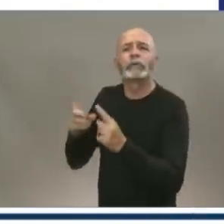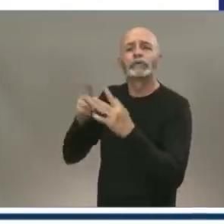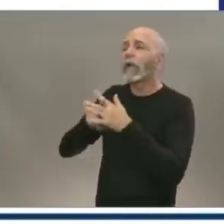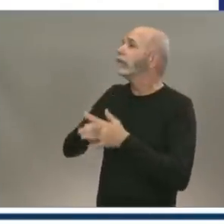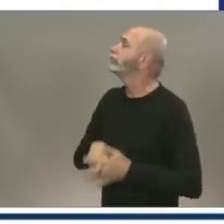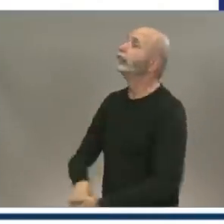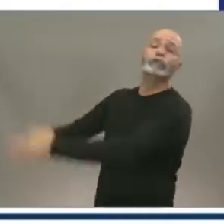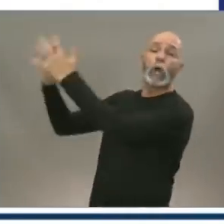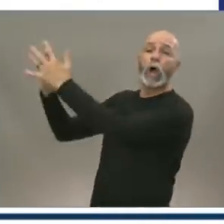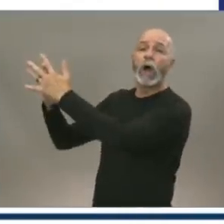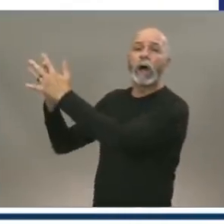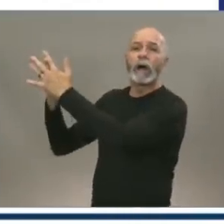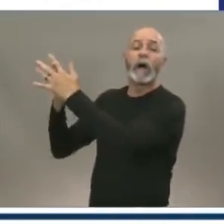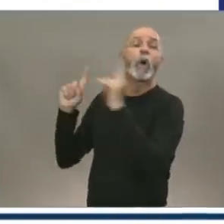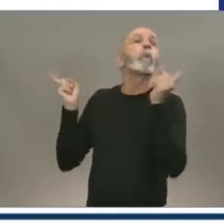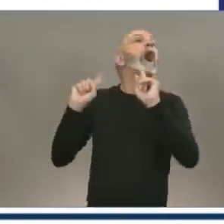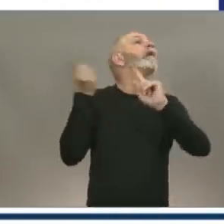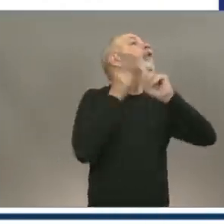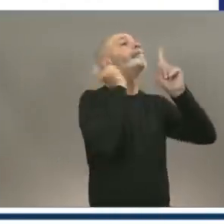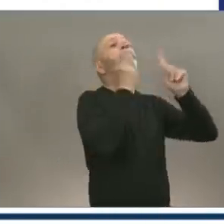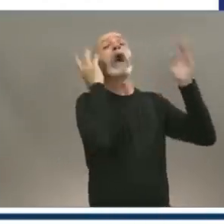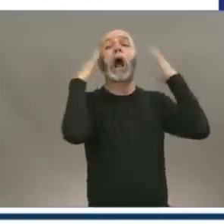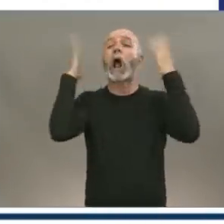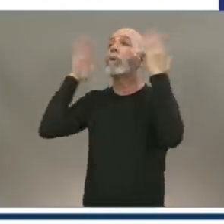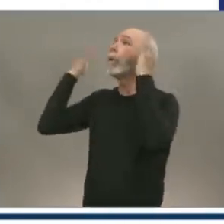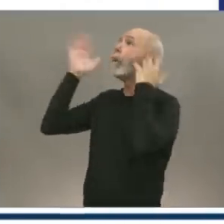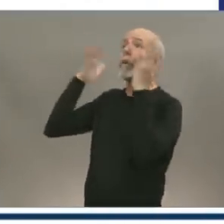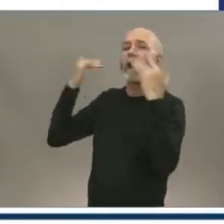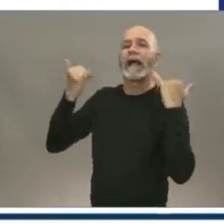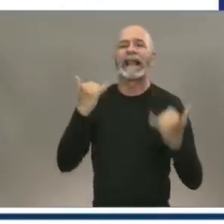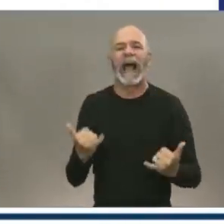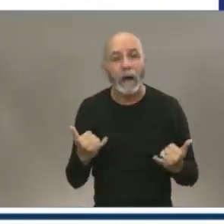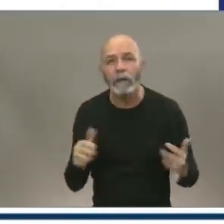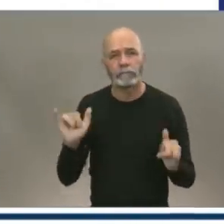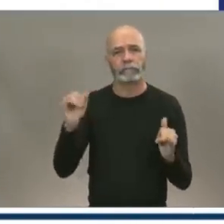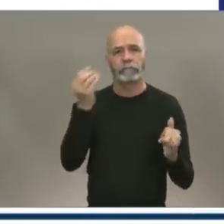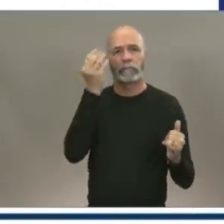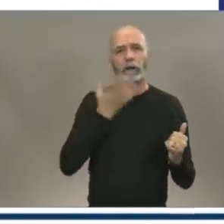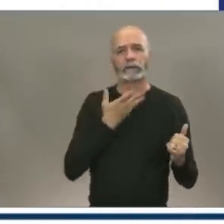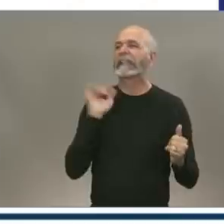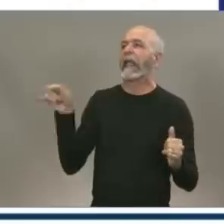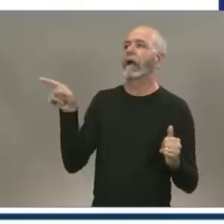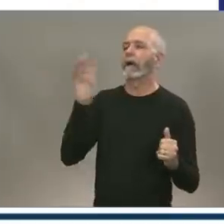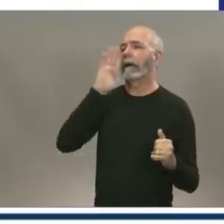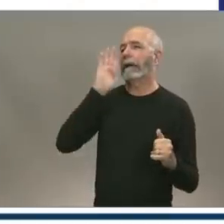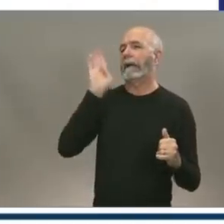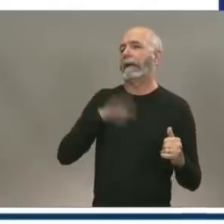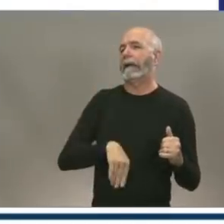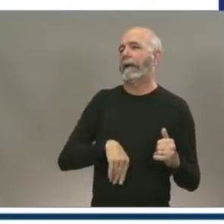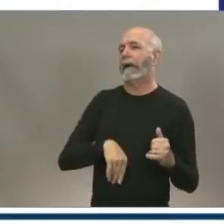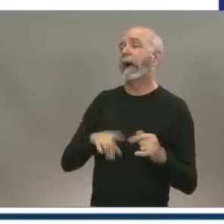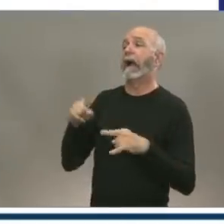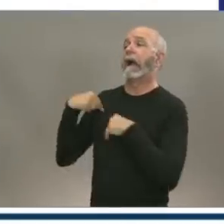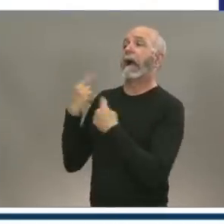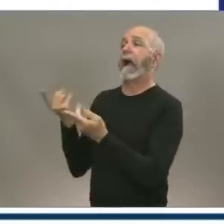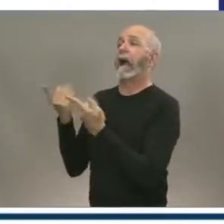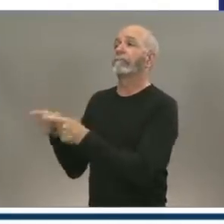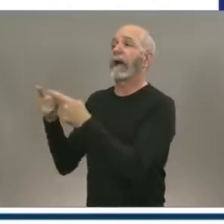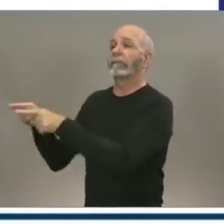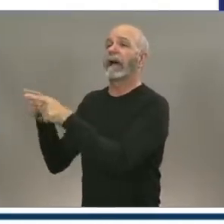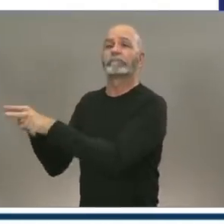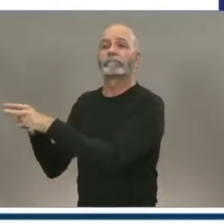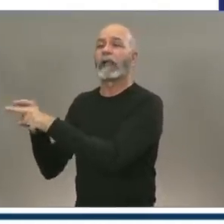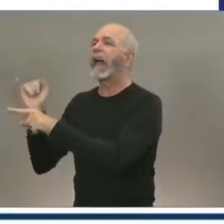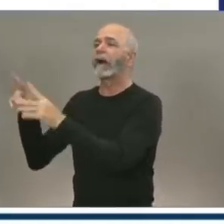No one knew. And then all of a sudden we're getting told about a spread and then eventually deaths as a result of